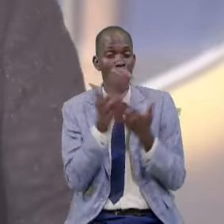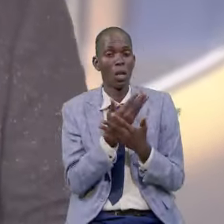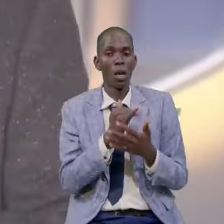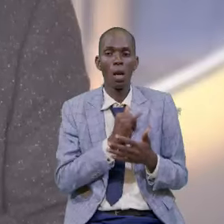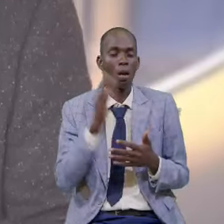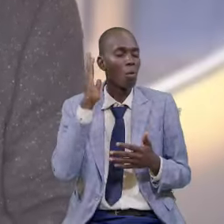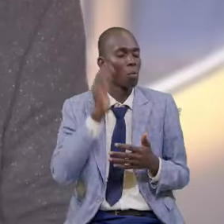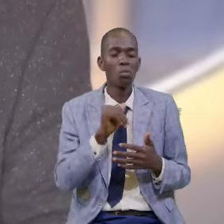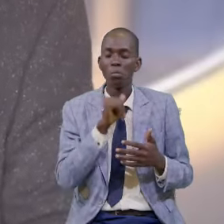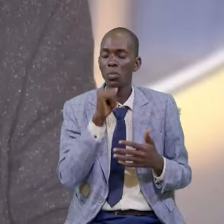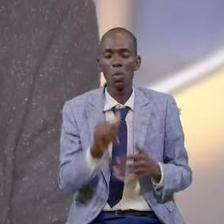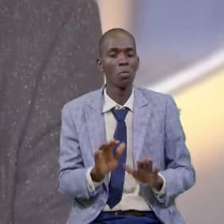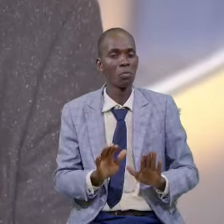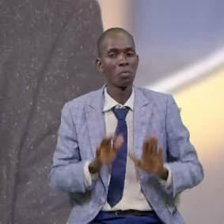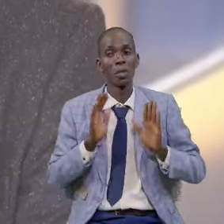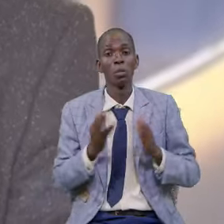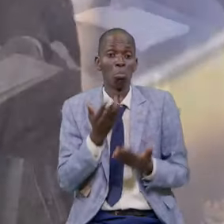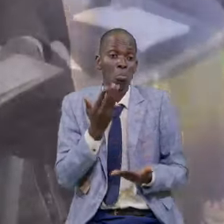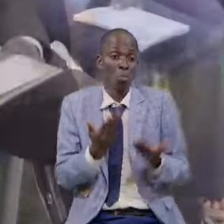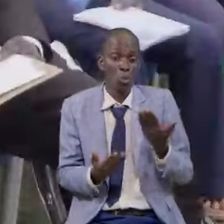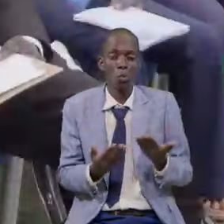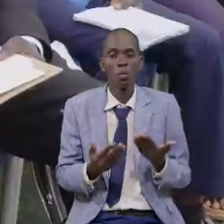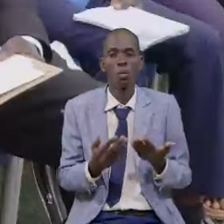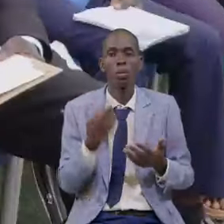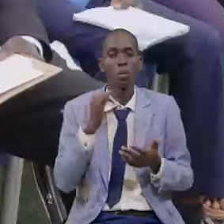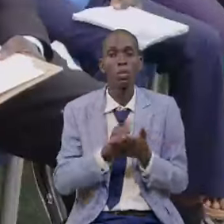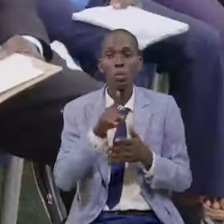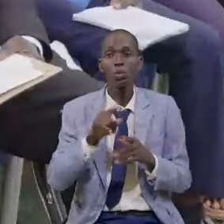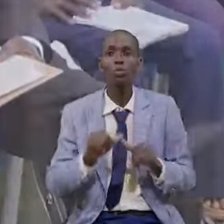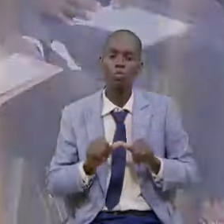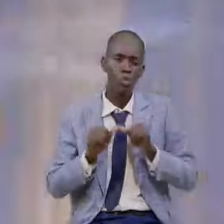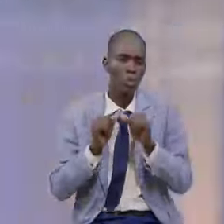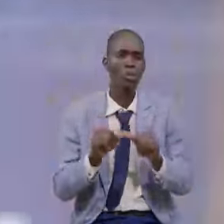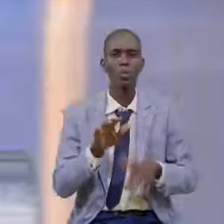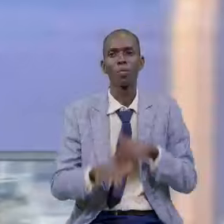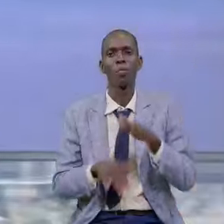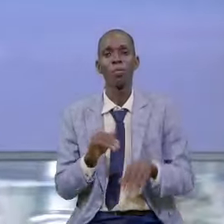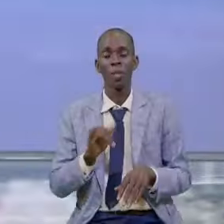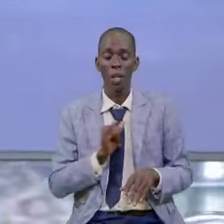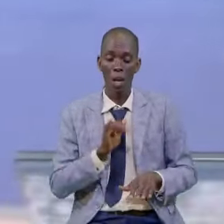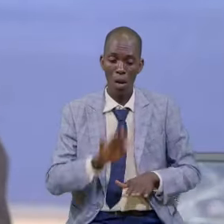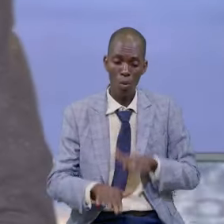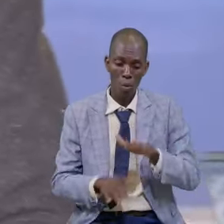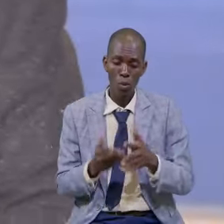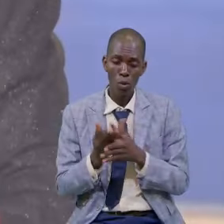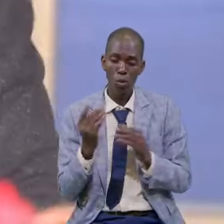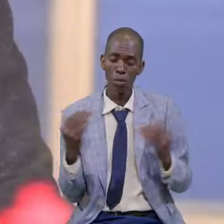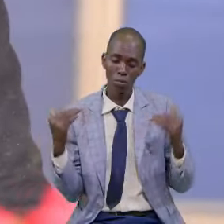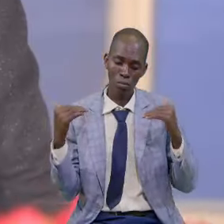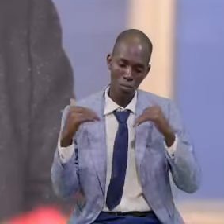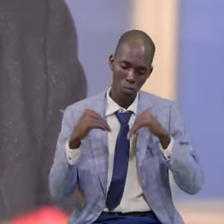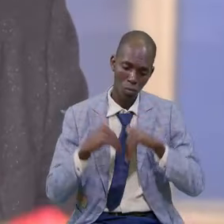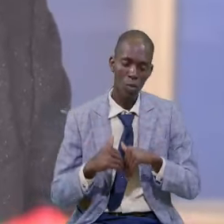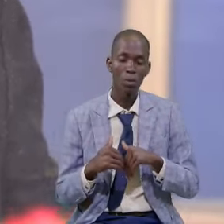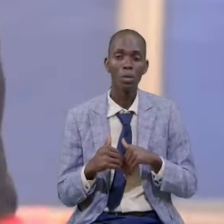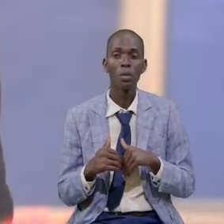keep on walking, you'll get to where you are going. And I walk through the valley. A valley is not a